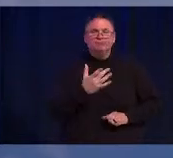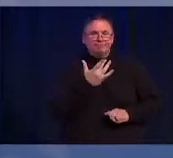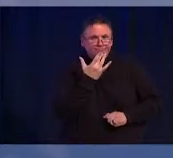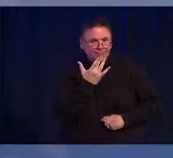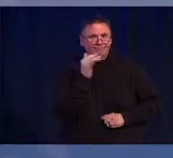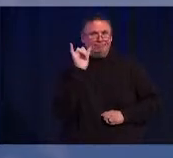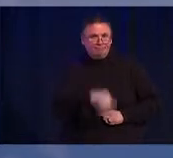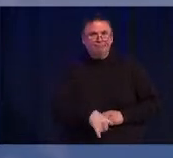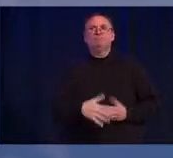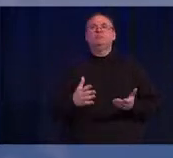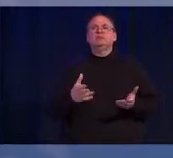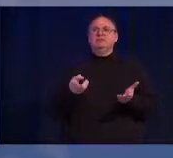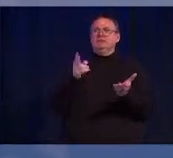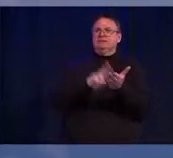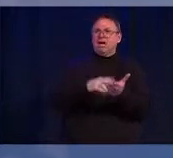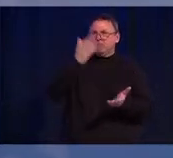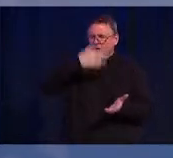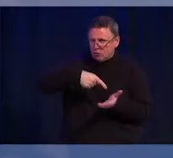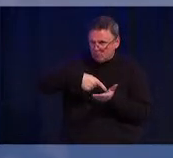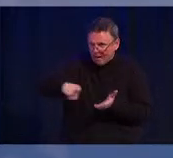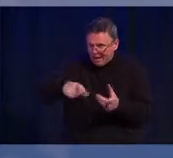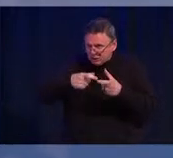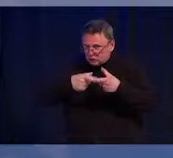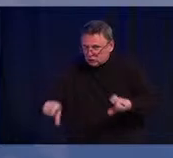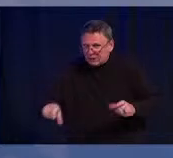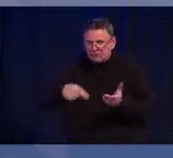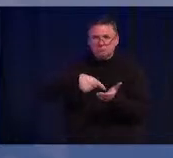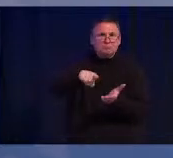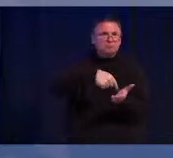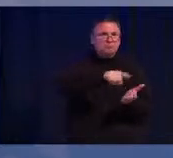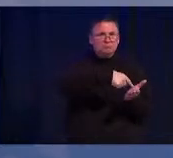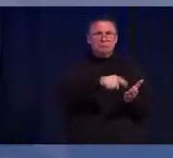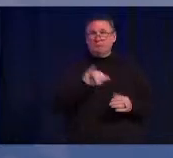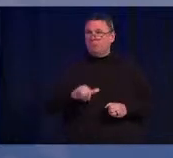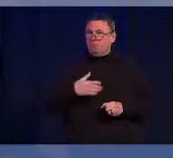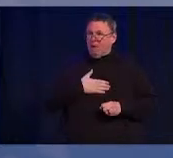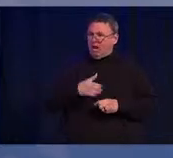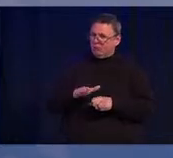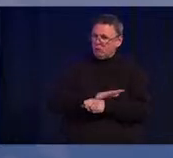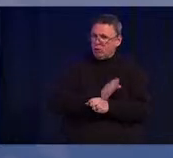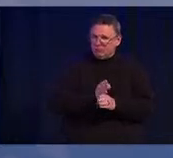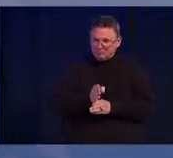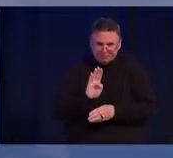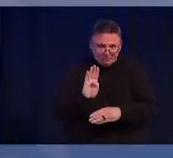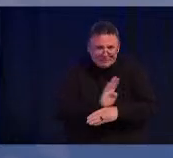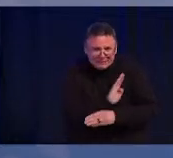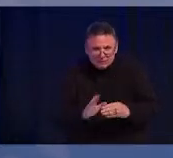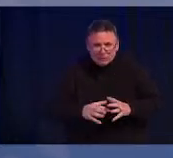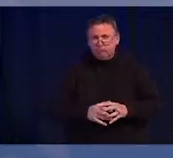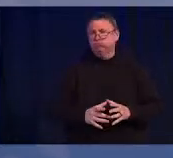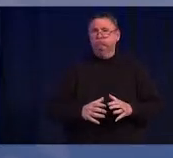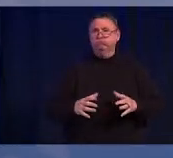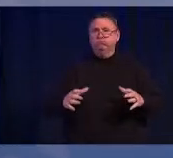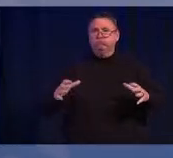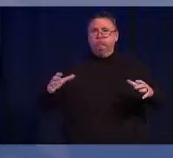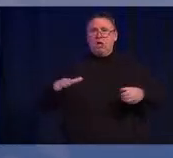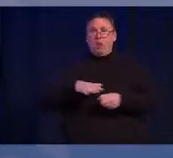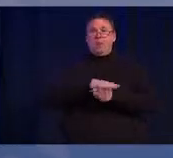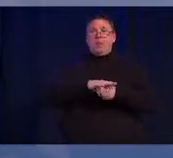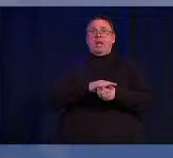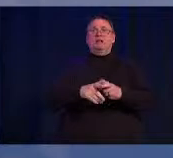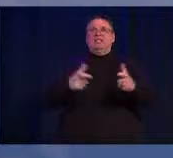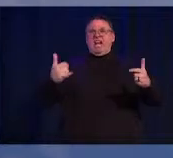of a paycheck my entire career, and that business grew from a little one to a regional national